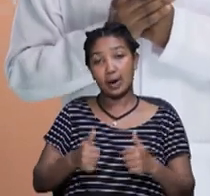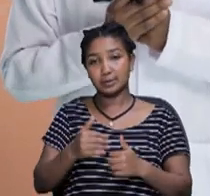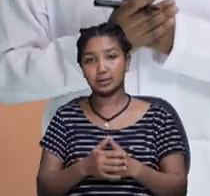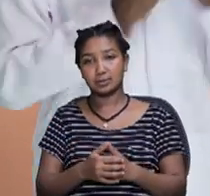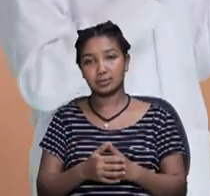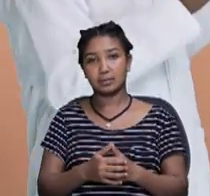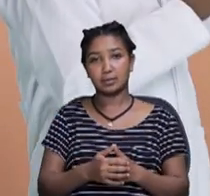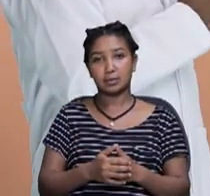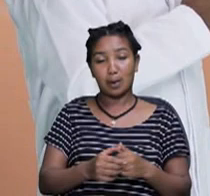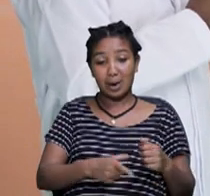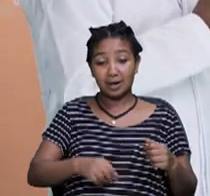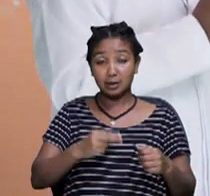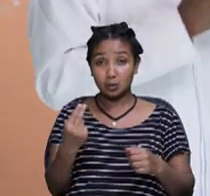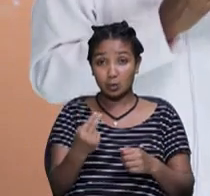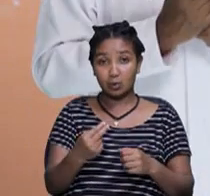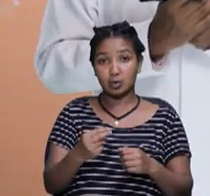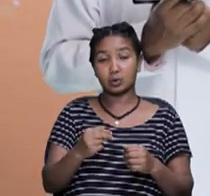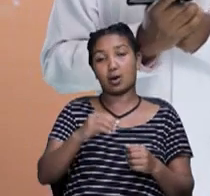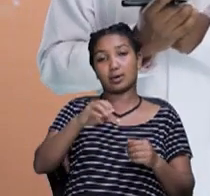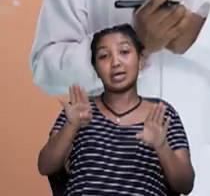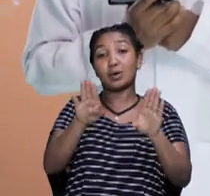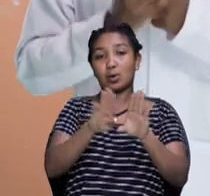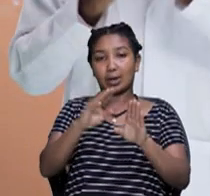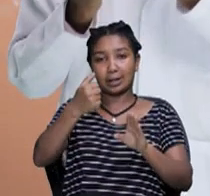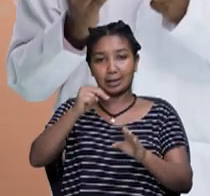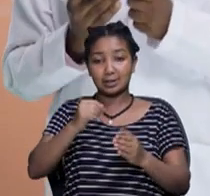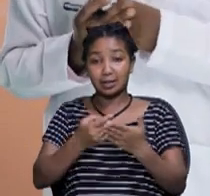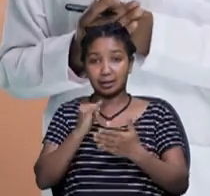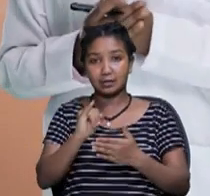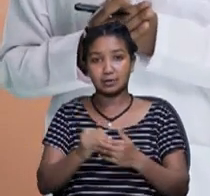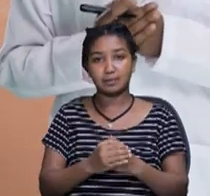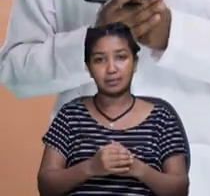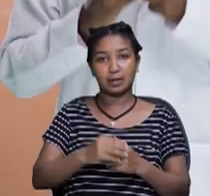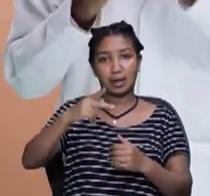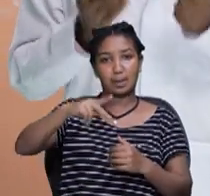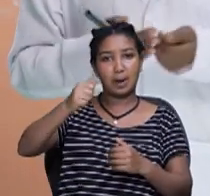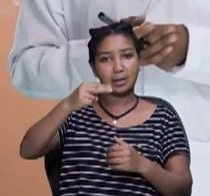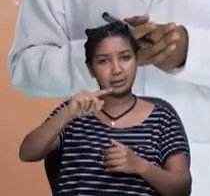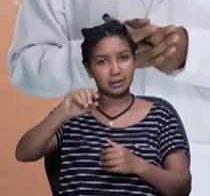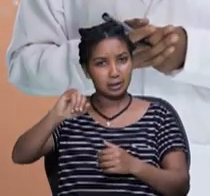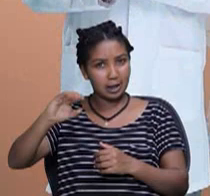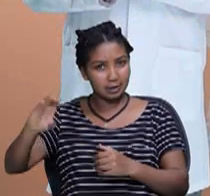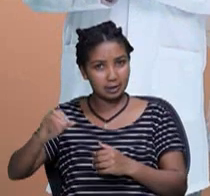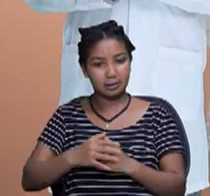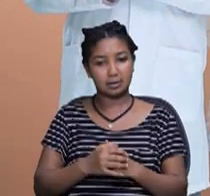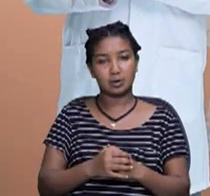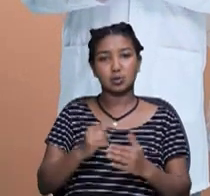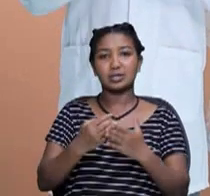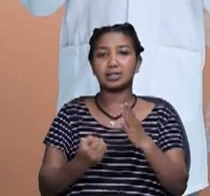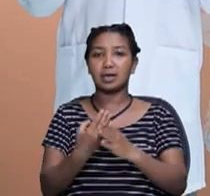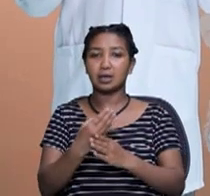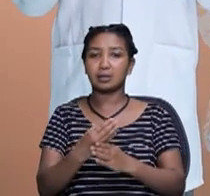Whereas pancreas is also an endocrine glands. There is a pancreatic isolates which